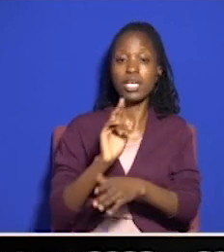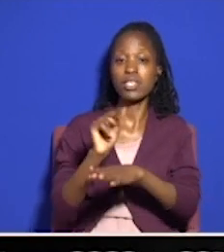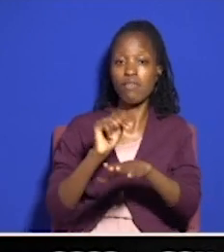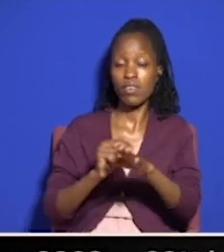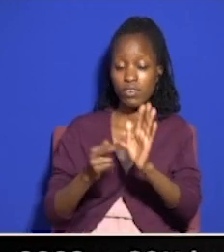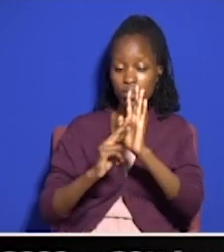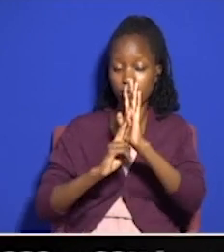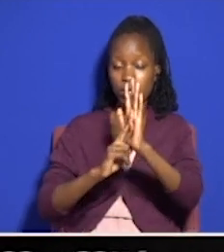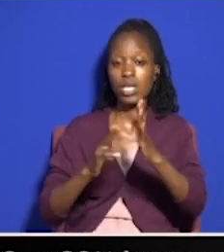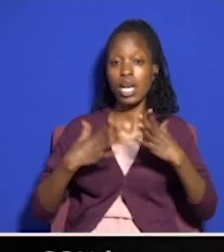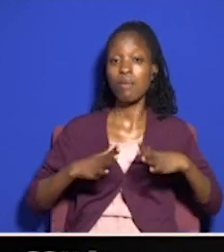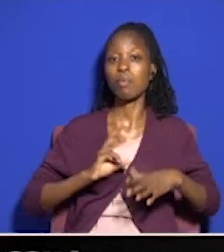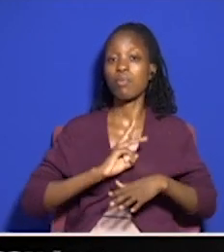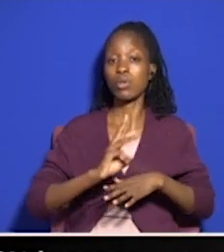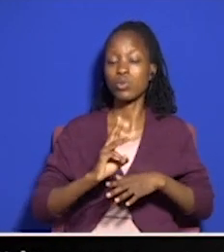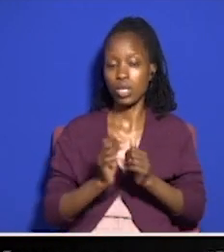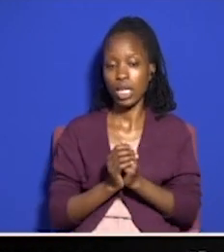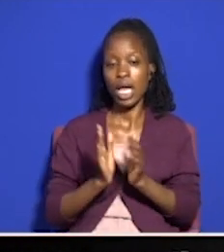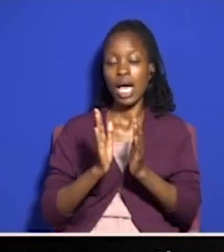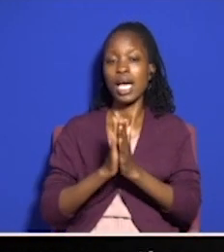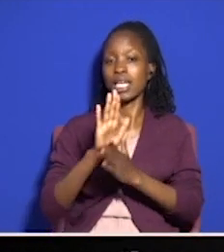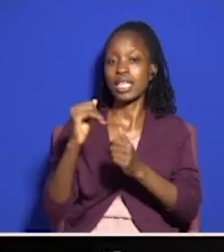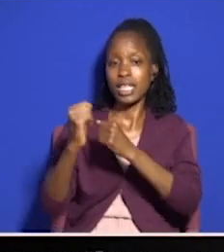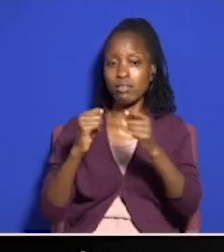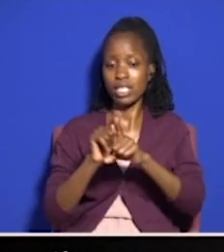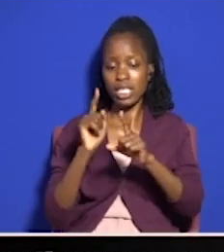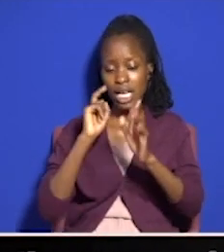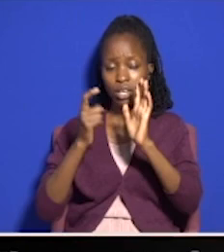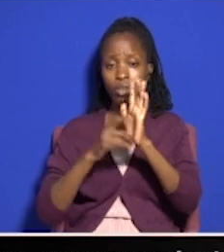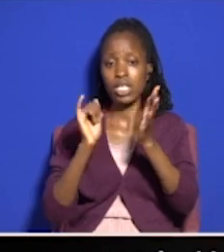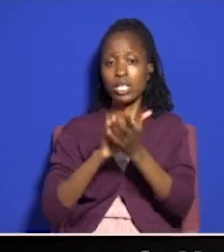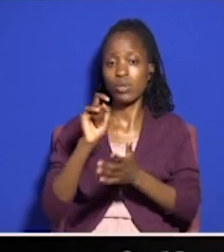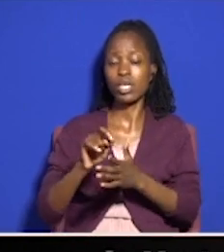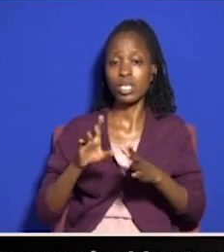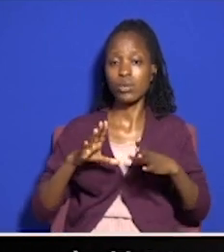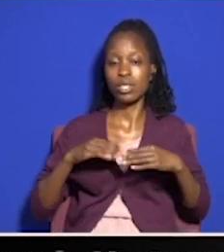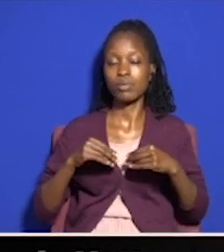the people and exercises their sovereignty. Recognizing that there is need to embrace